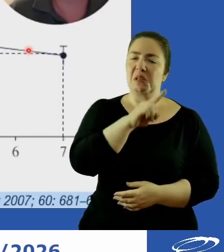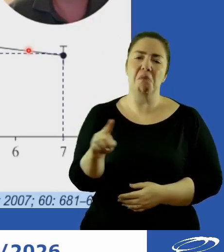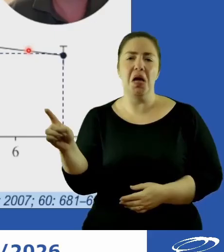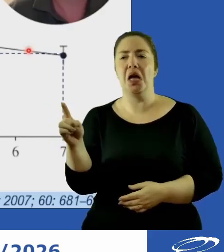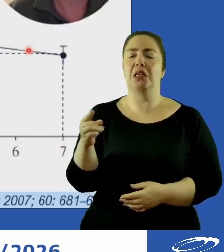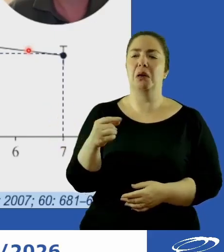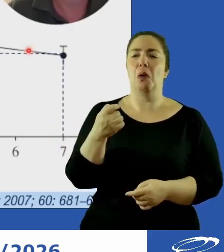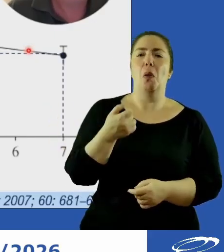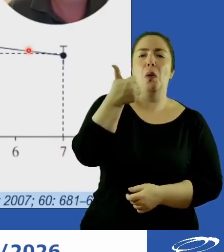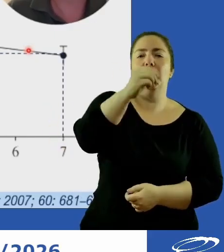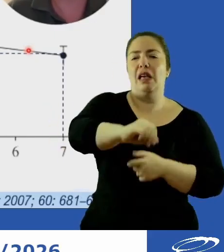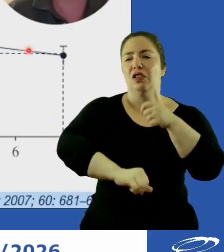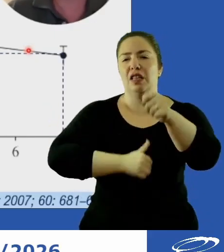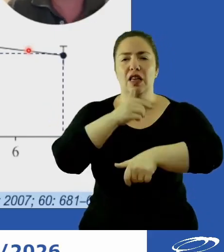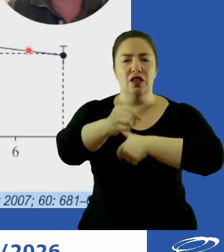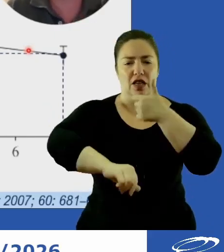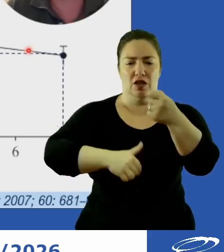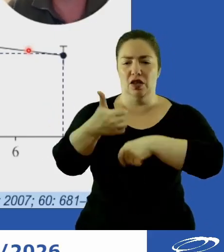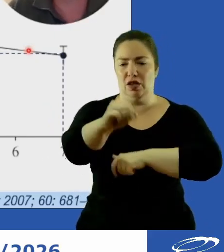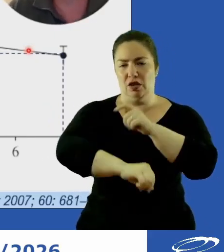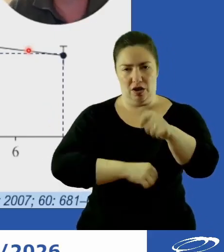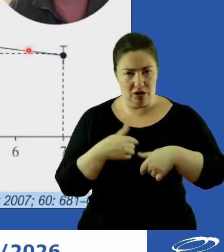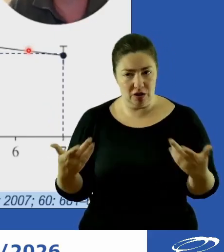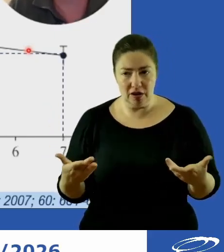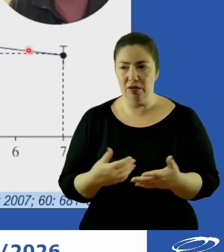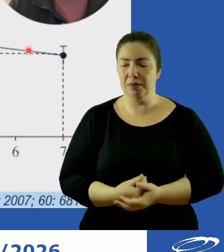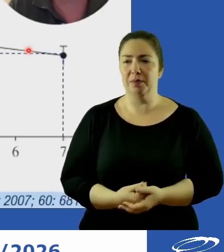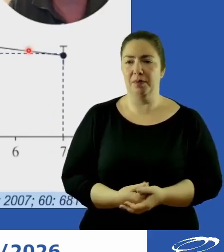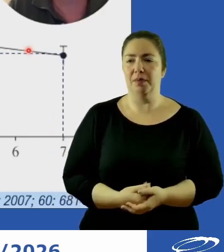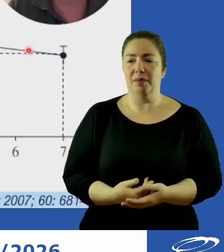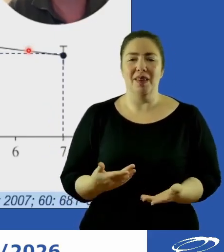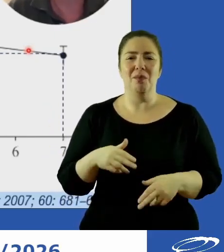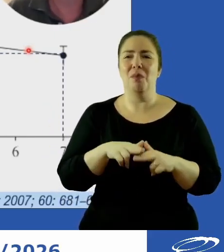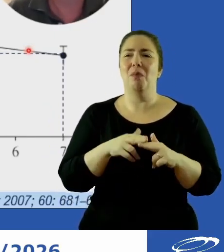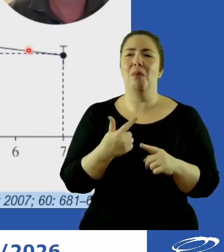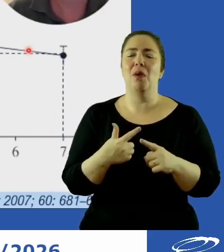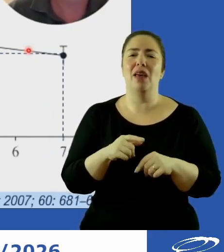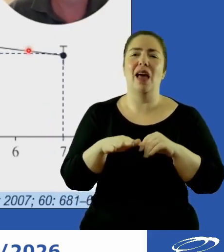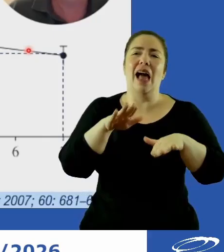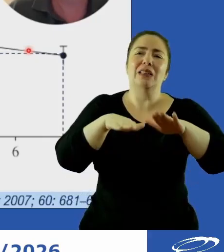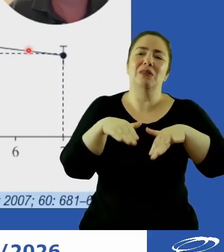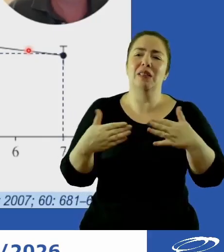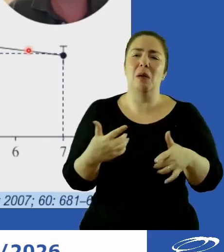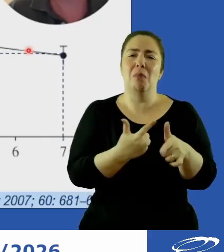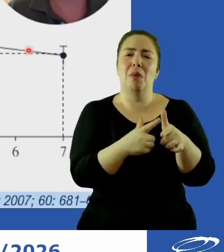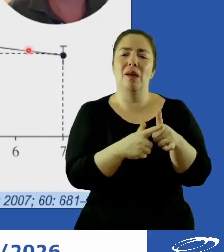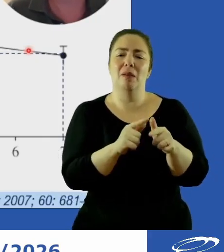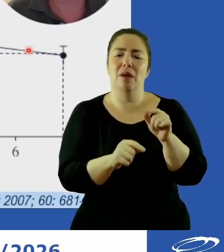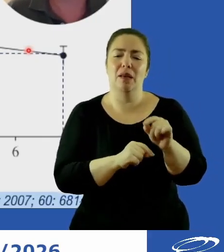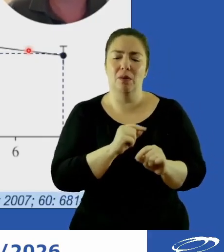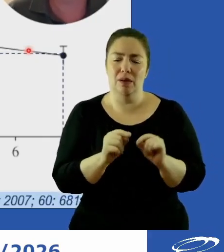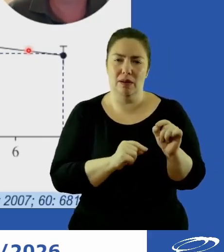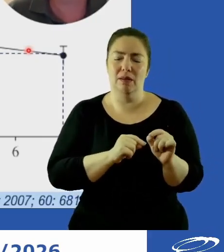every 2 weeks. And because sometimes the problem is,